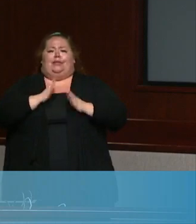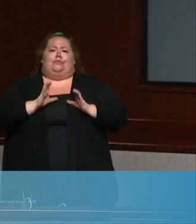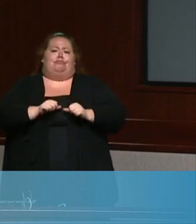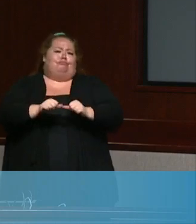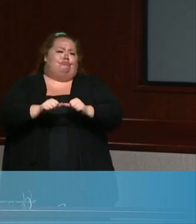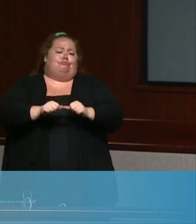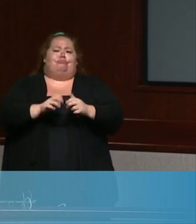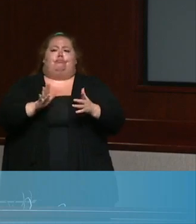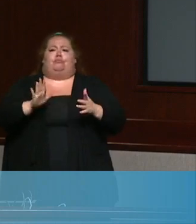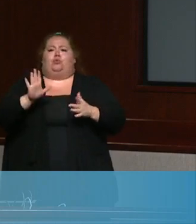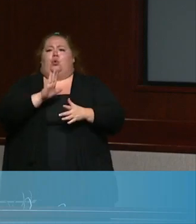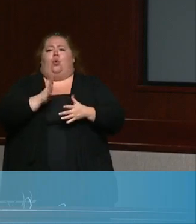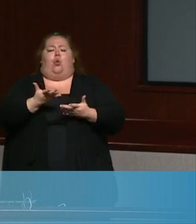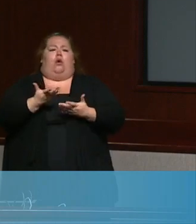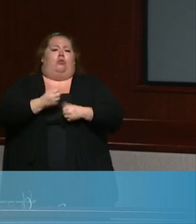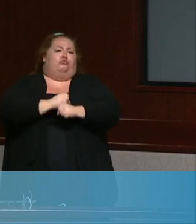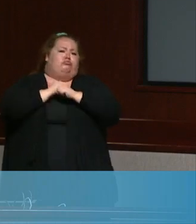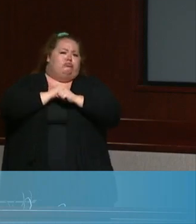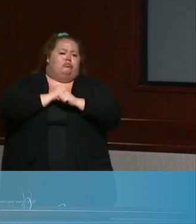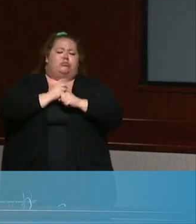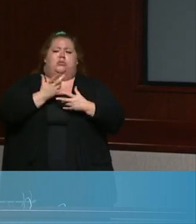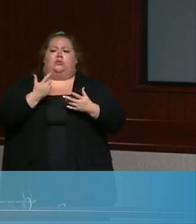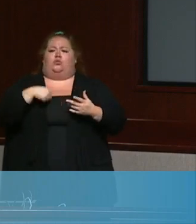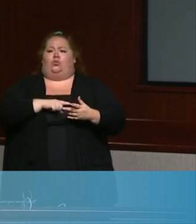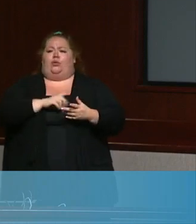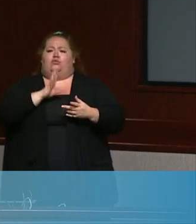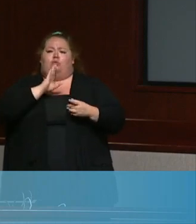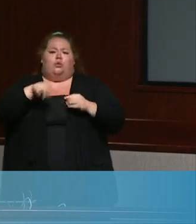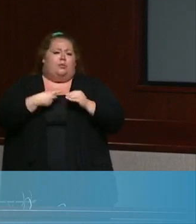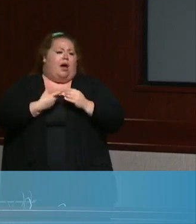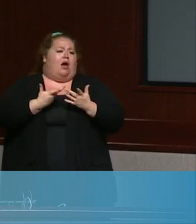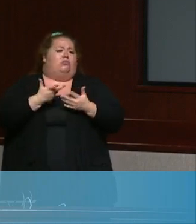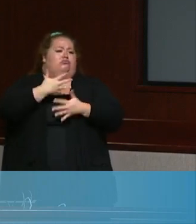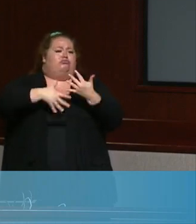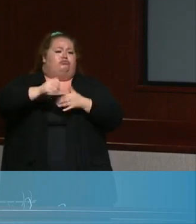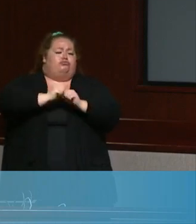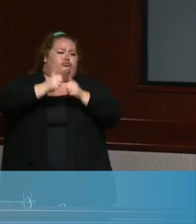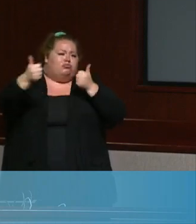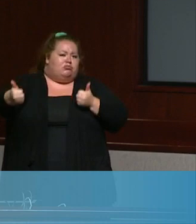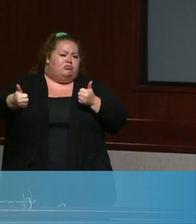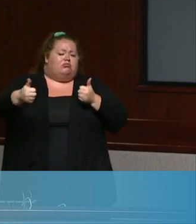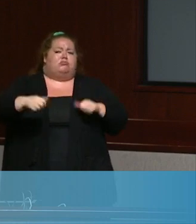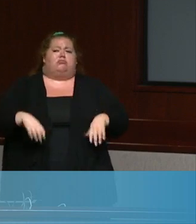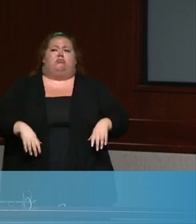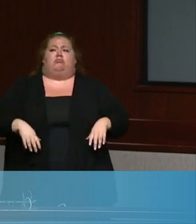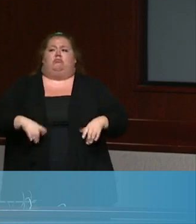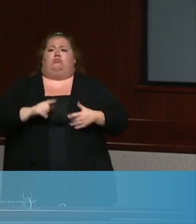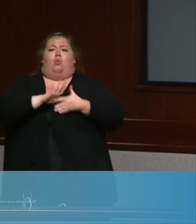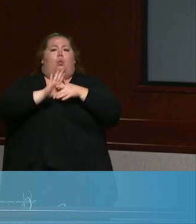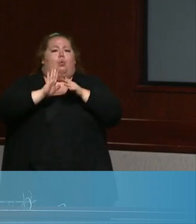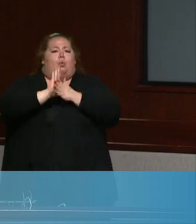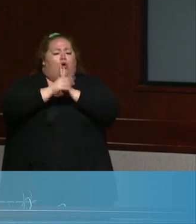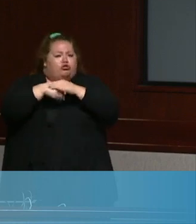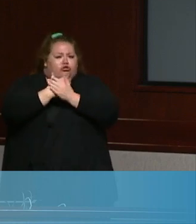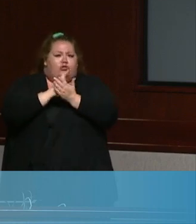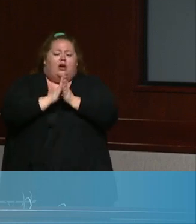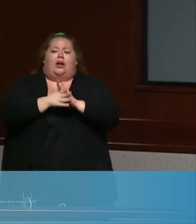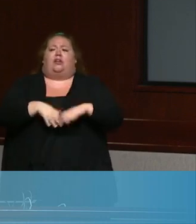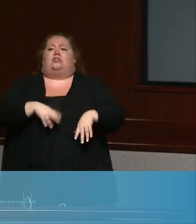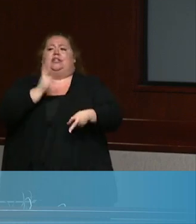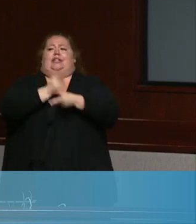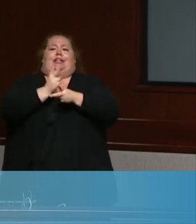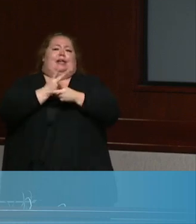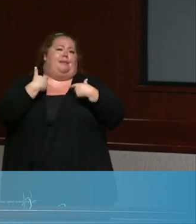precautions that have been spoken about since the very beginning. Keep your physical distancing, wash your hands, stay healthy